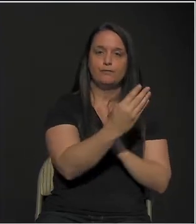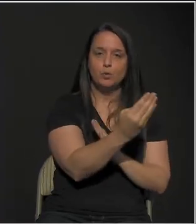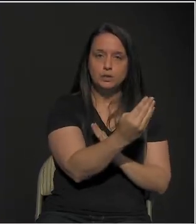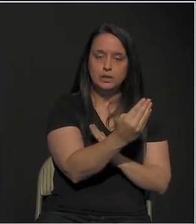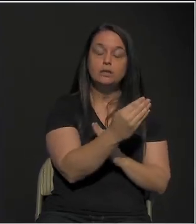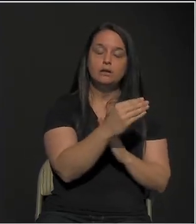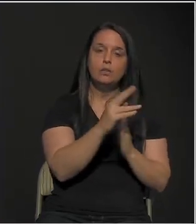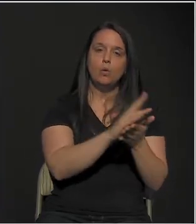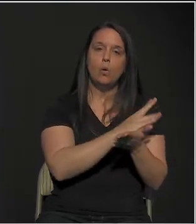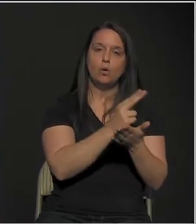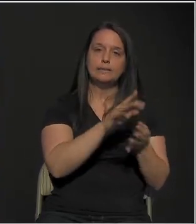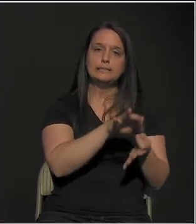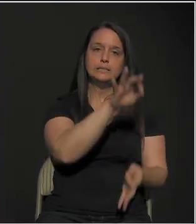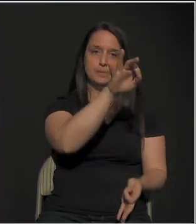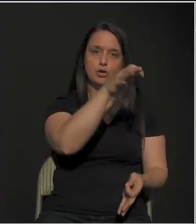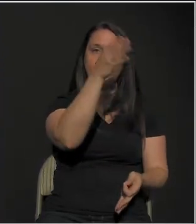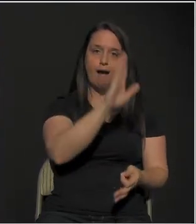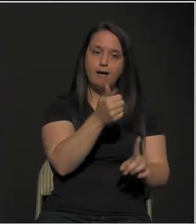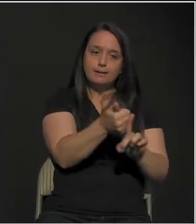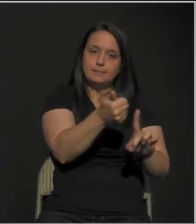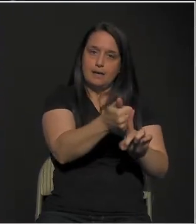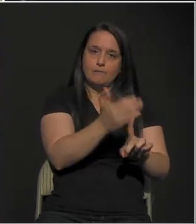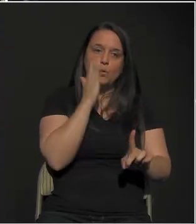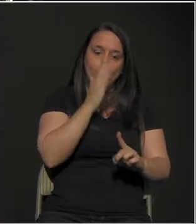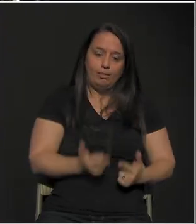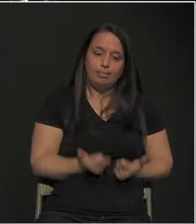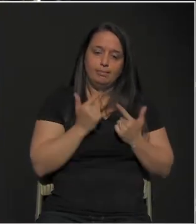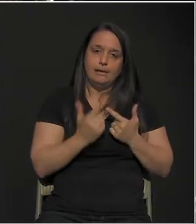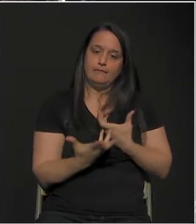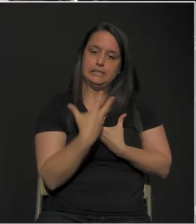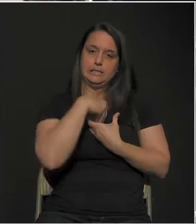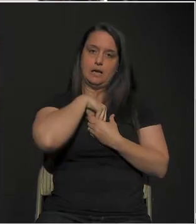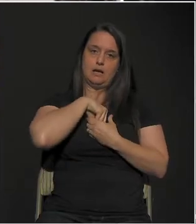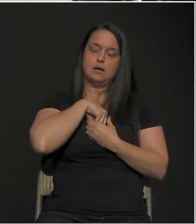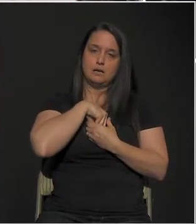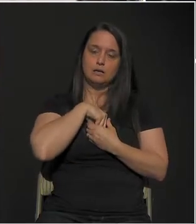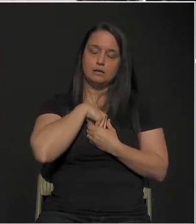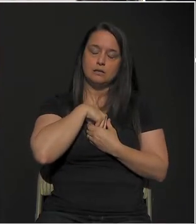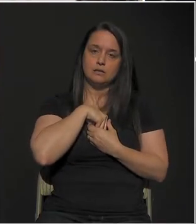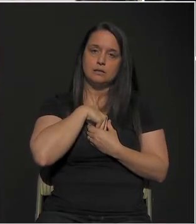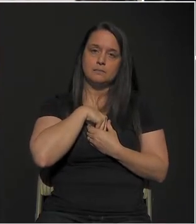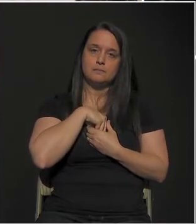Holy Spirit, God himself, will live inside you.